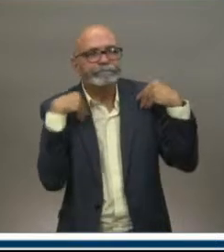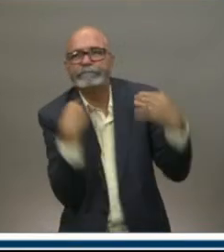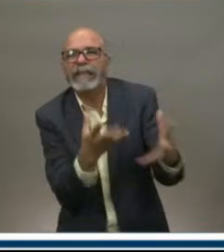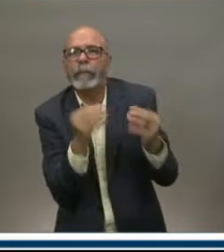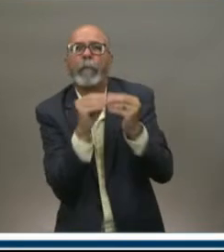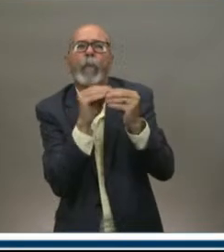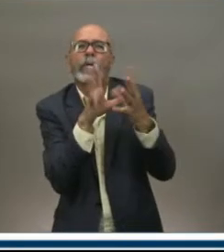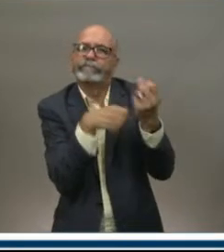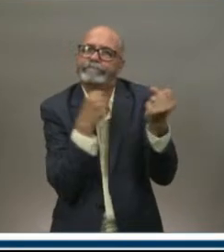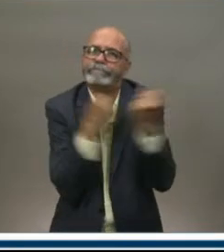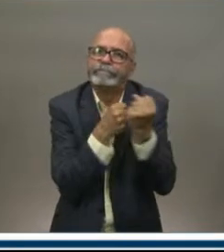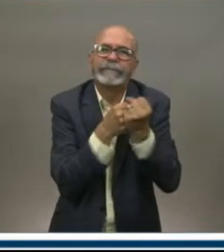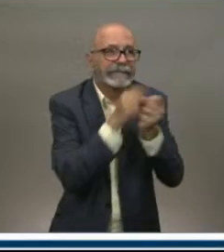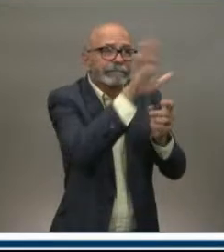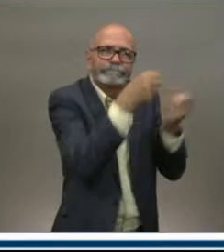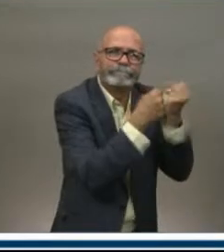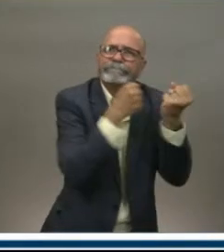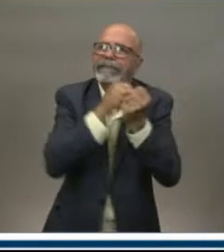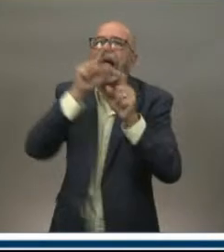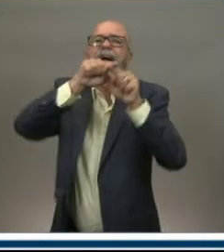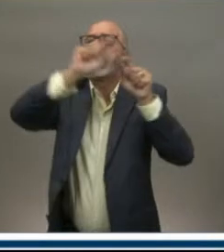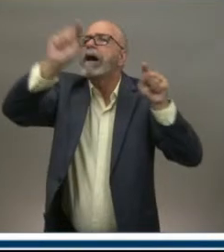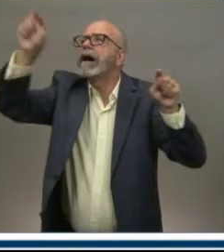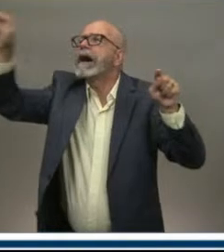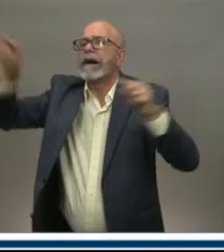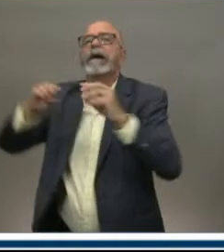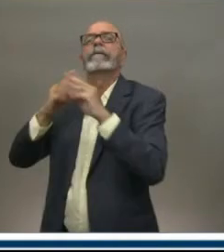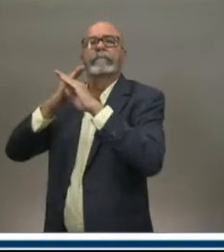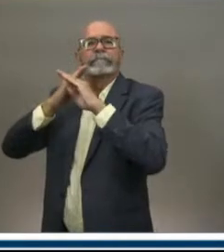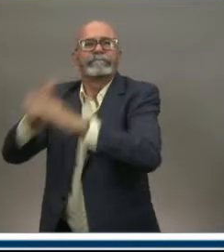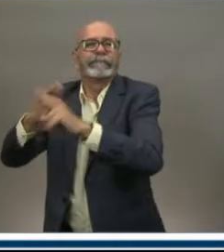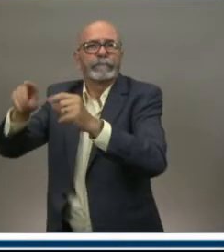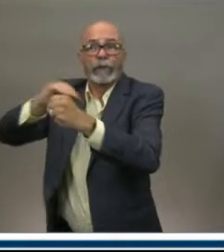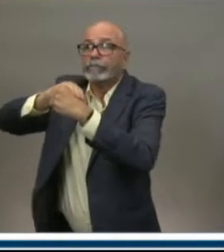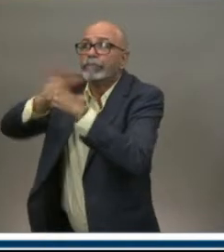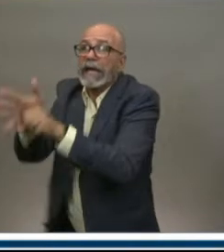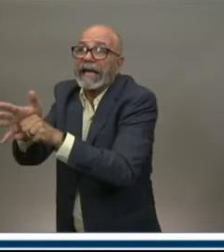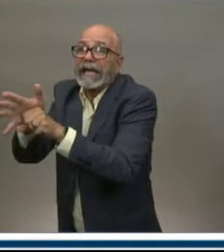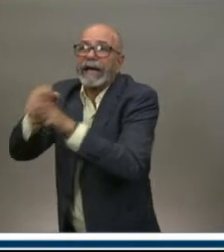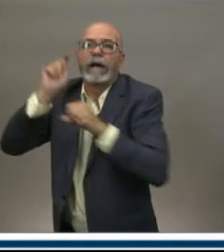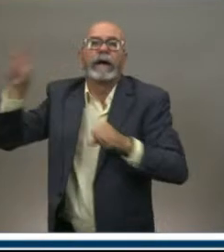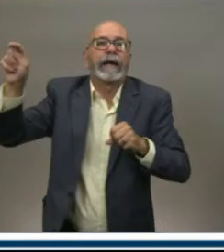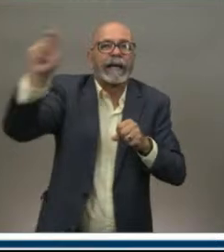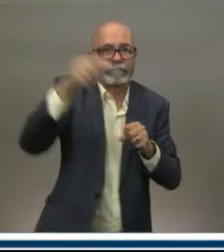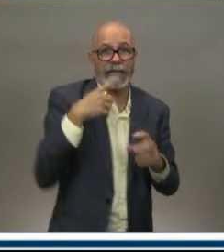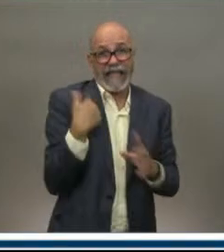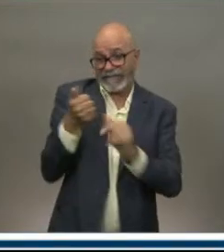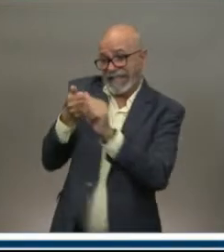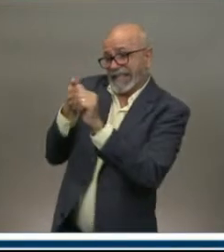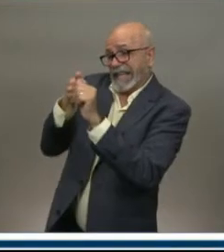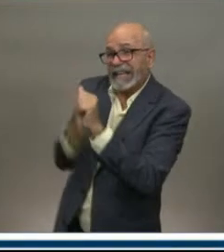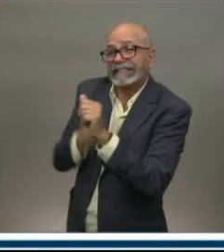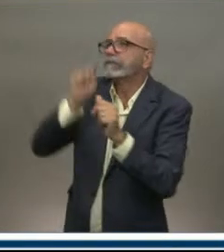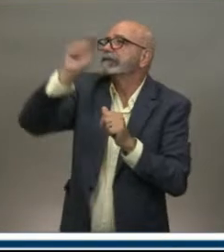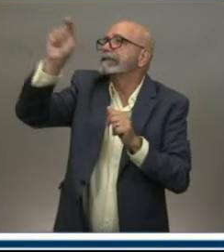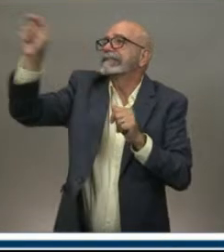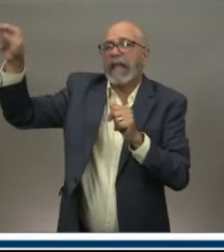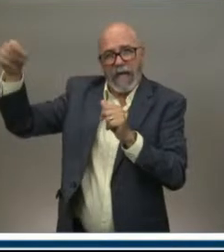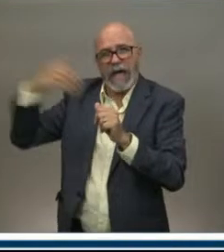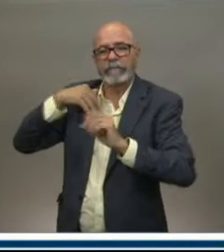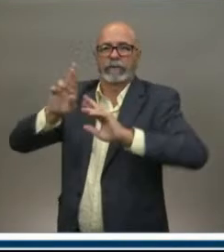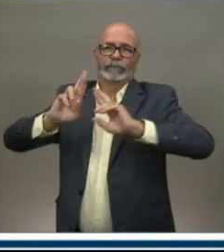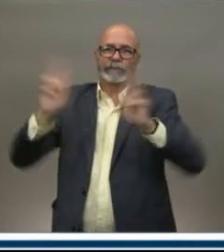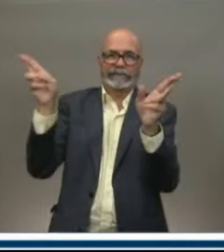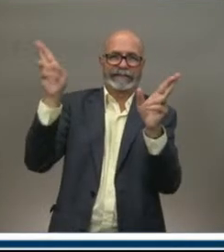outbreaks. We will ensure that each zone has an IPAC resource person dedicated to